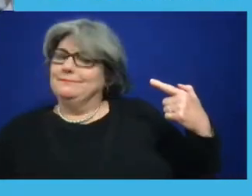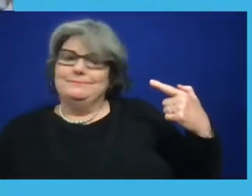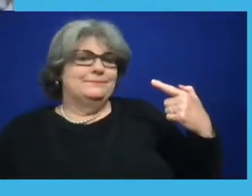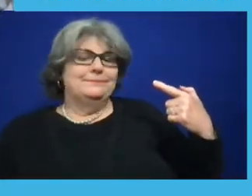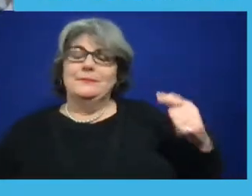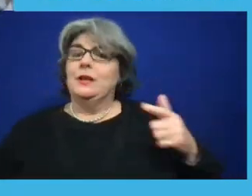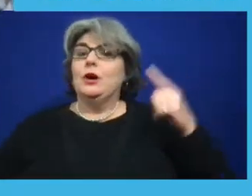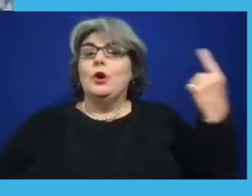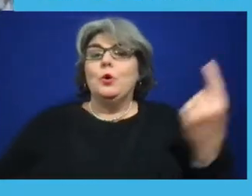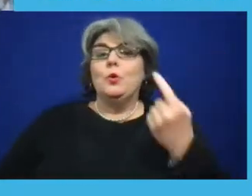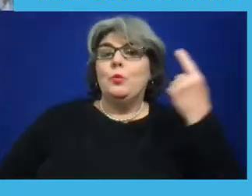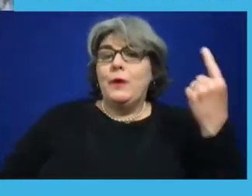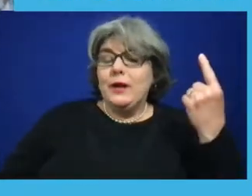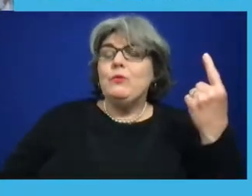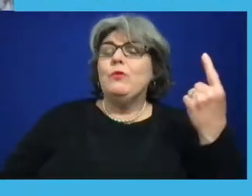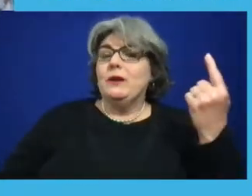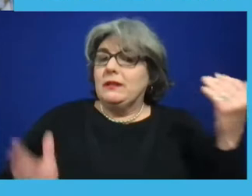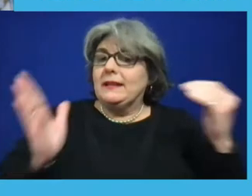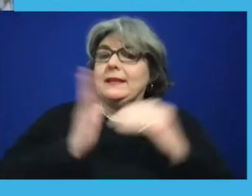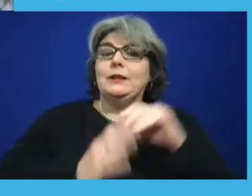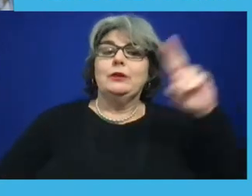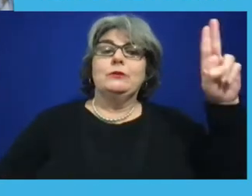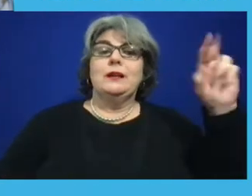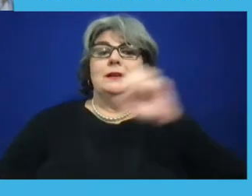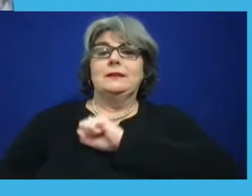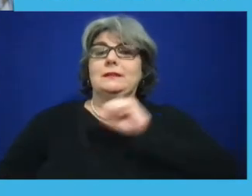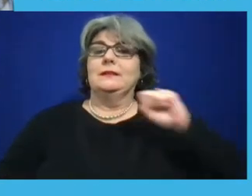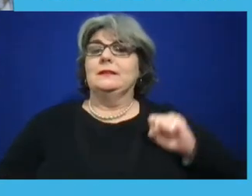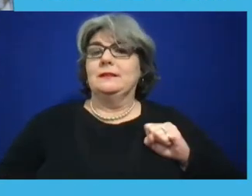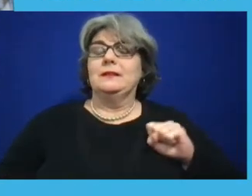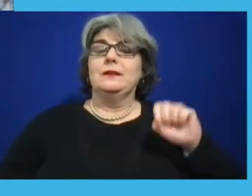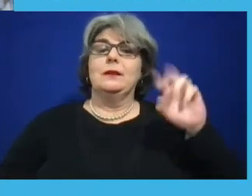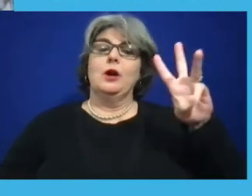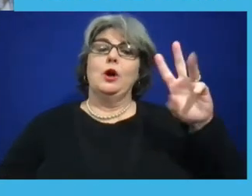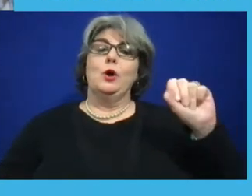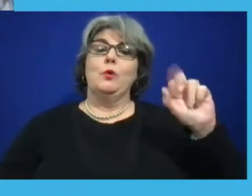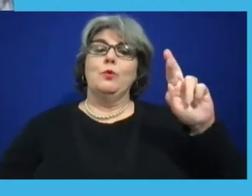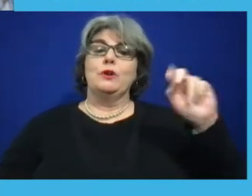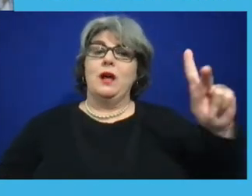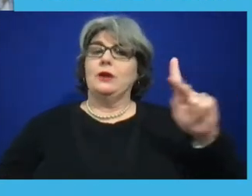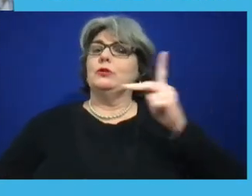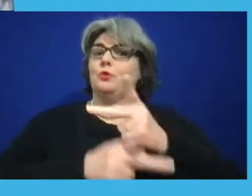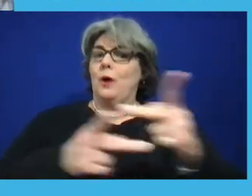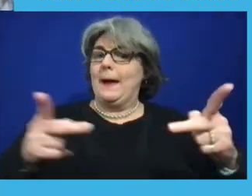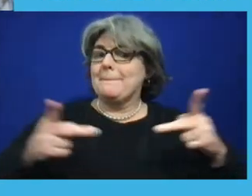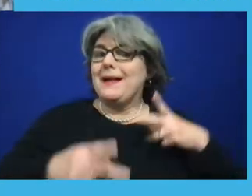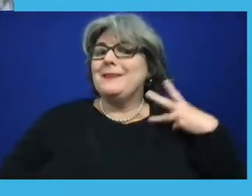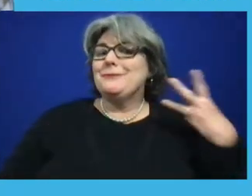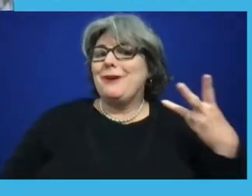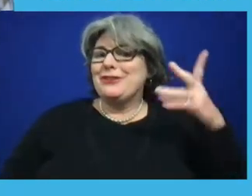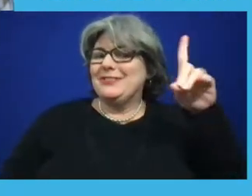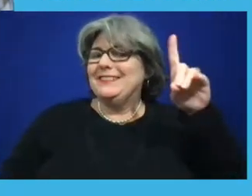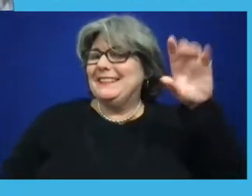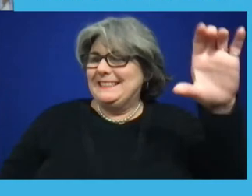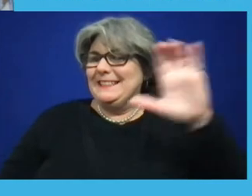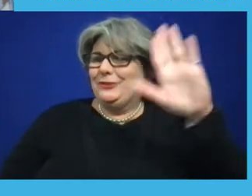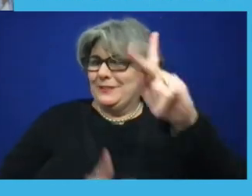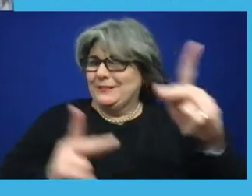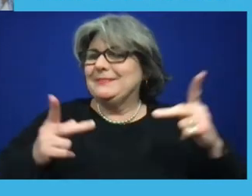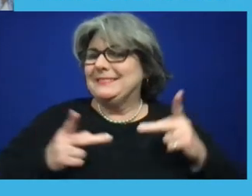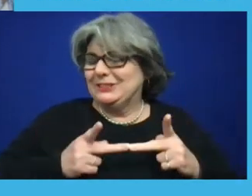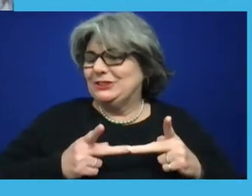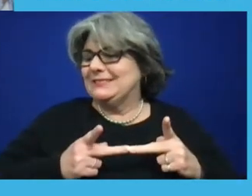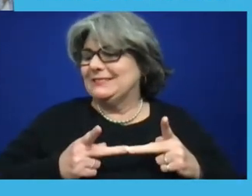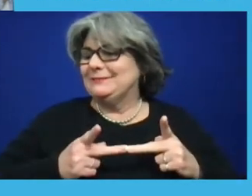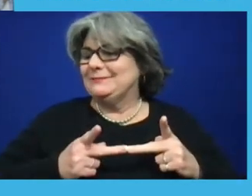But we weren't done in 2021. We are not only going to return U.S. Senator Raphael Warnock to